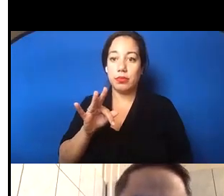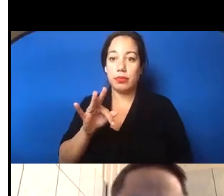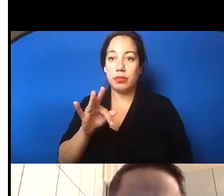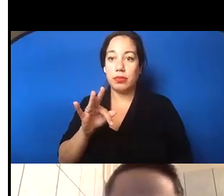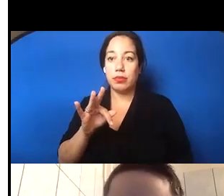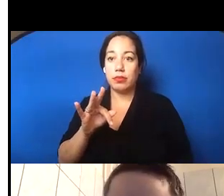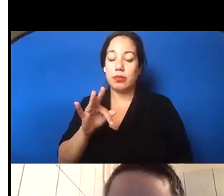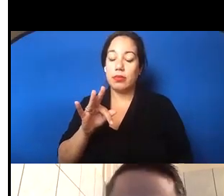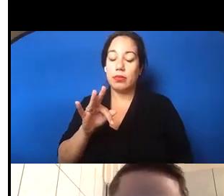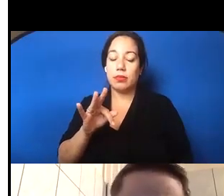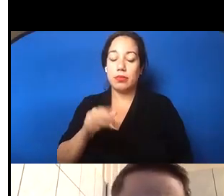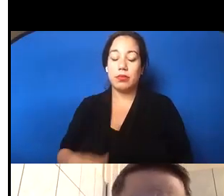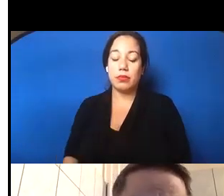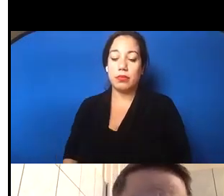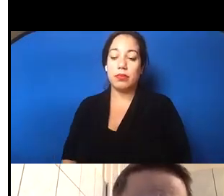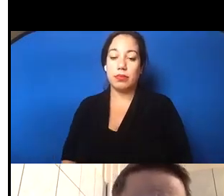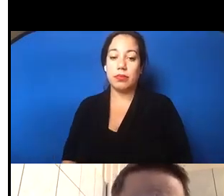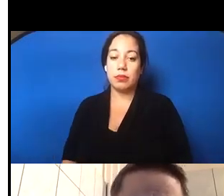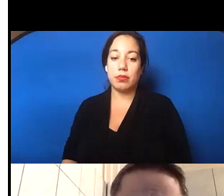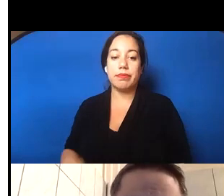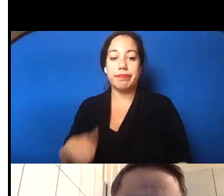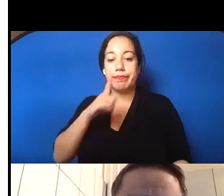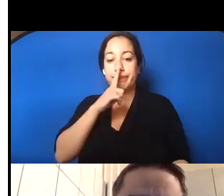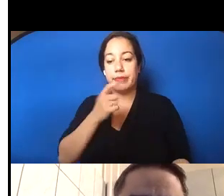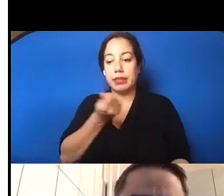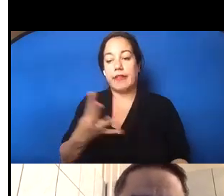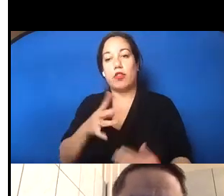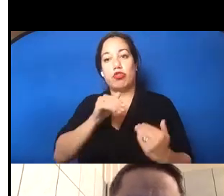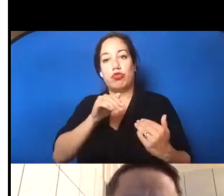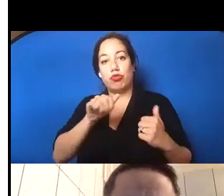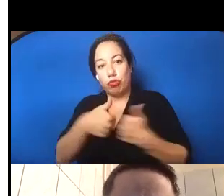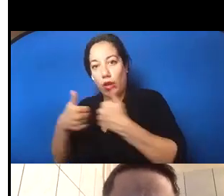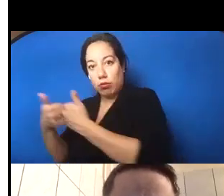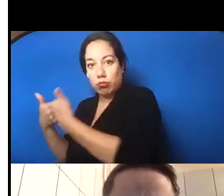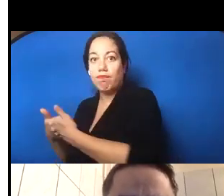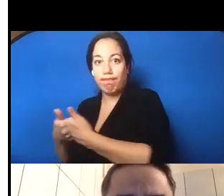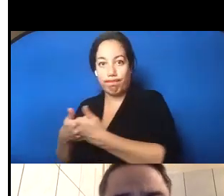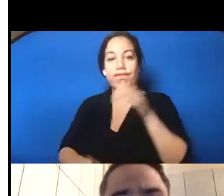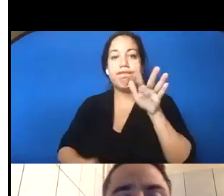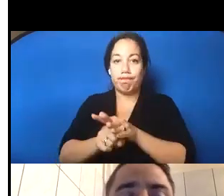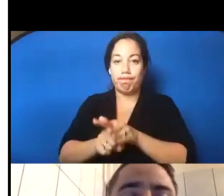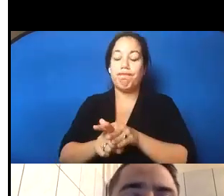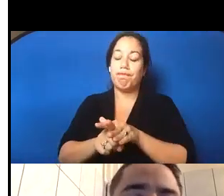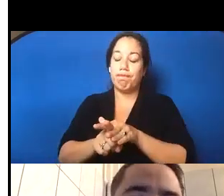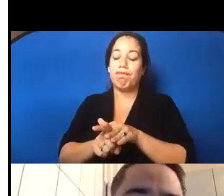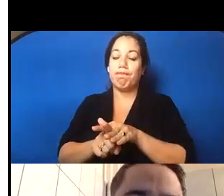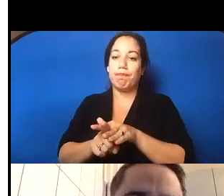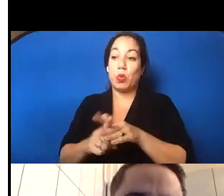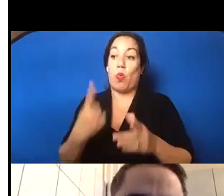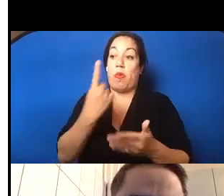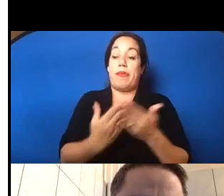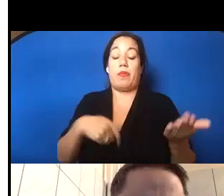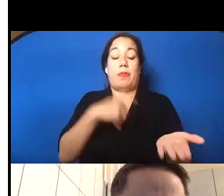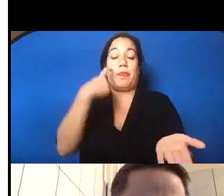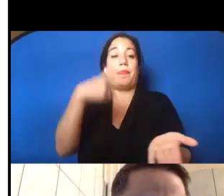quite a few challenges. And one of the main challenges is that we have seen basically